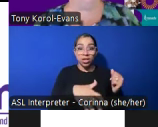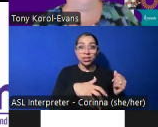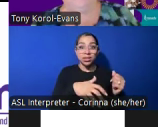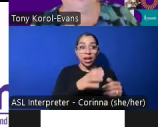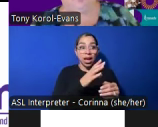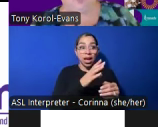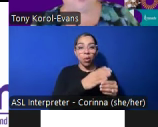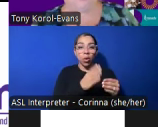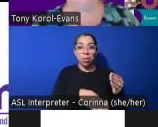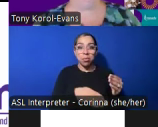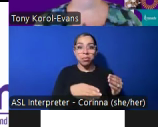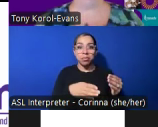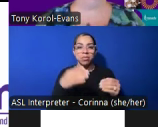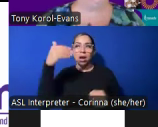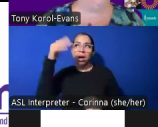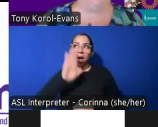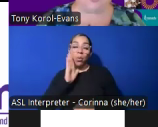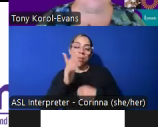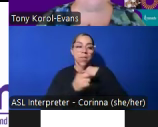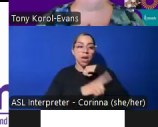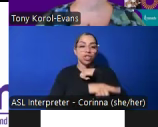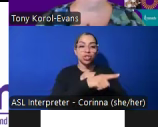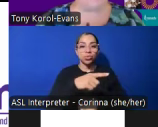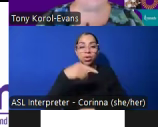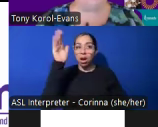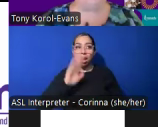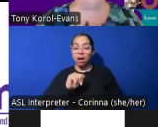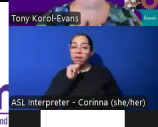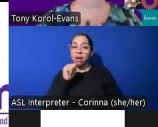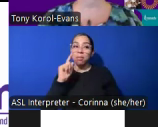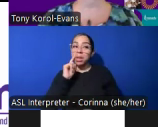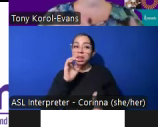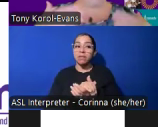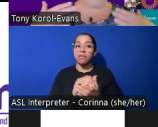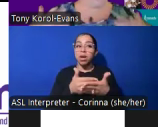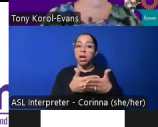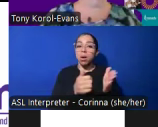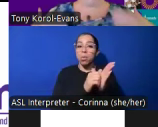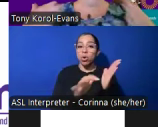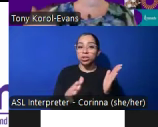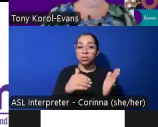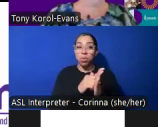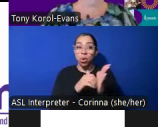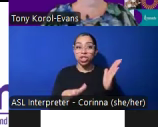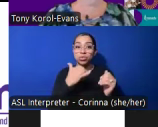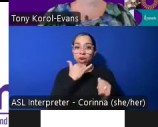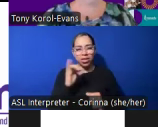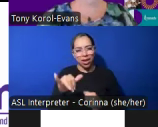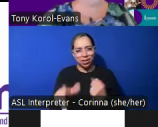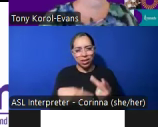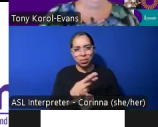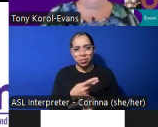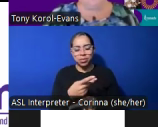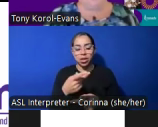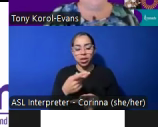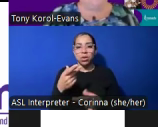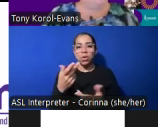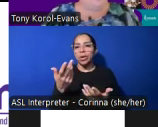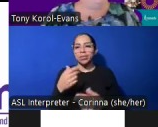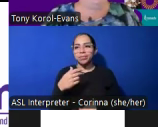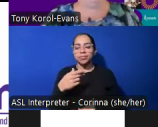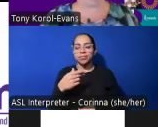doesn't believe in abortion. This is, abortion is wrong, that type of thing. Or, God, you don't need to